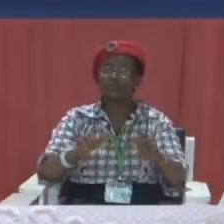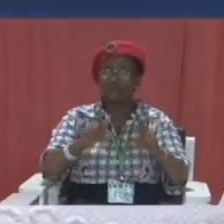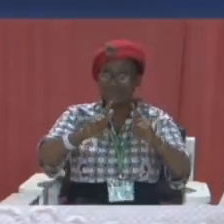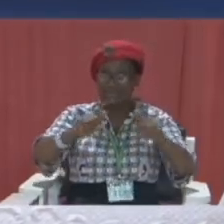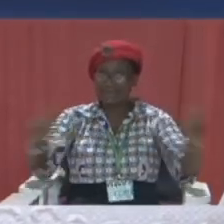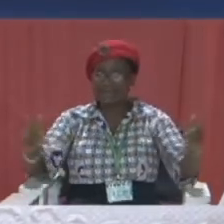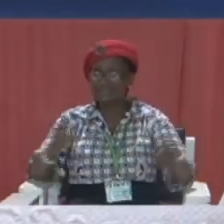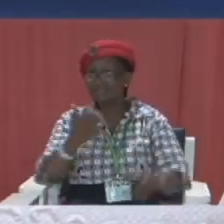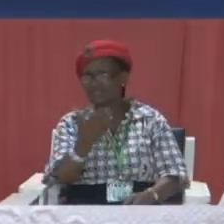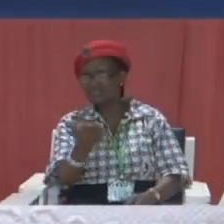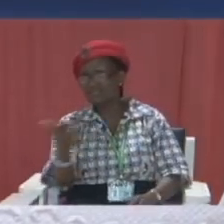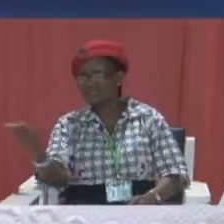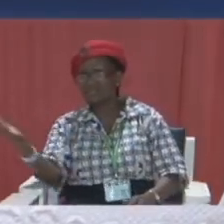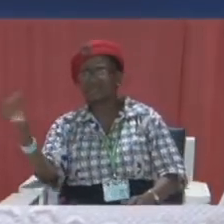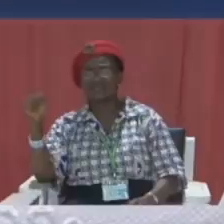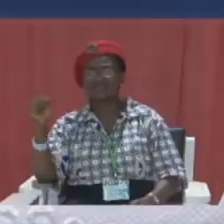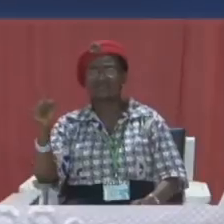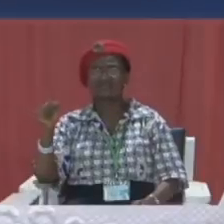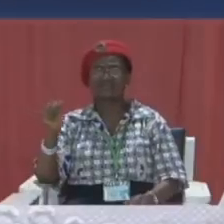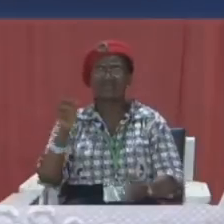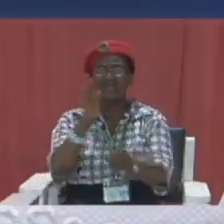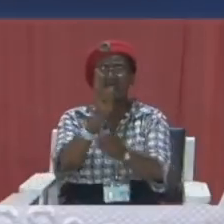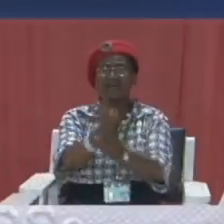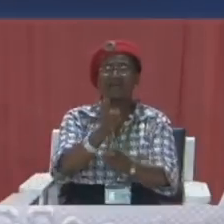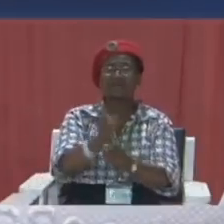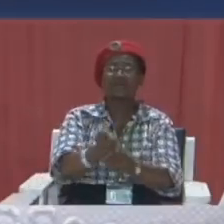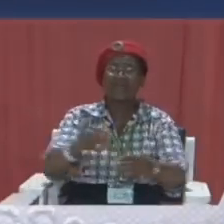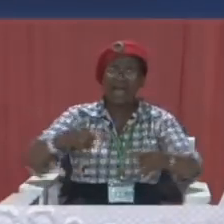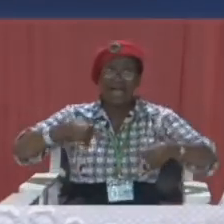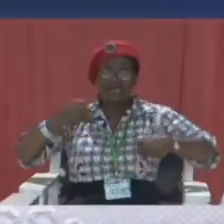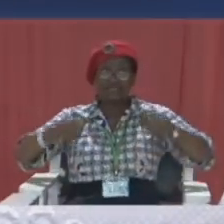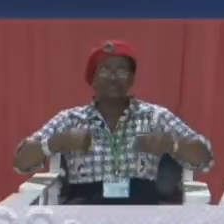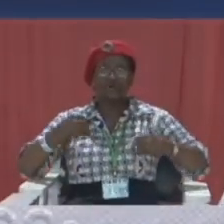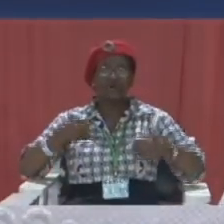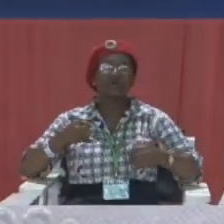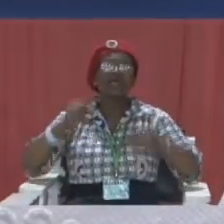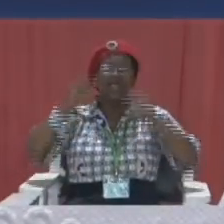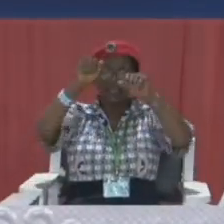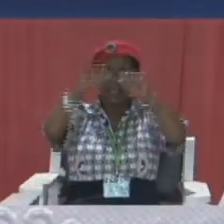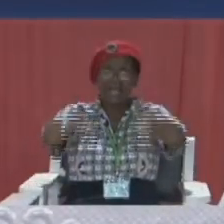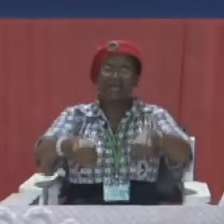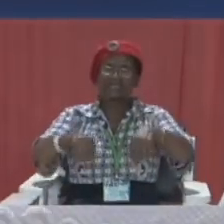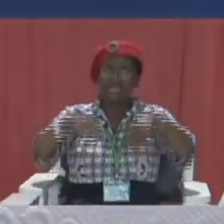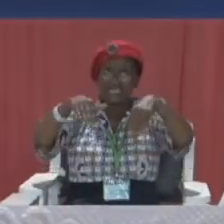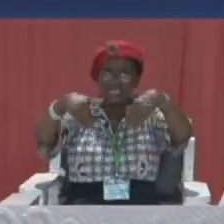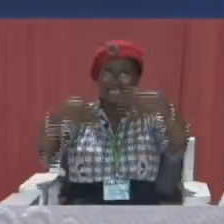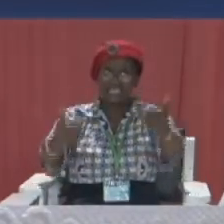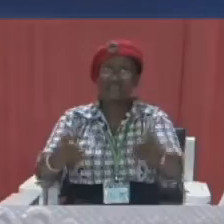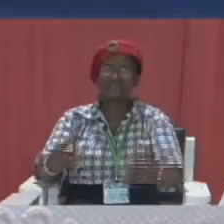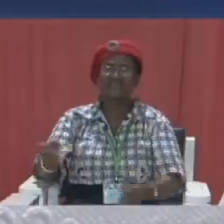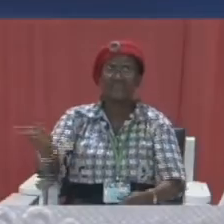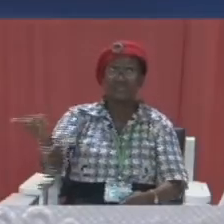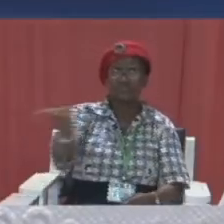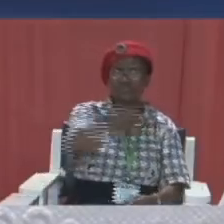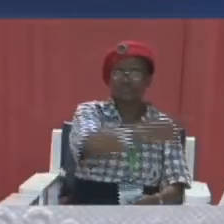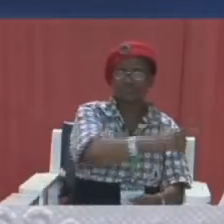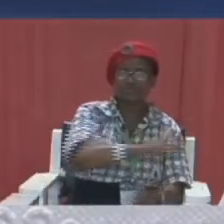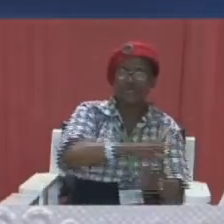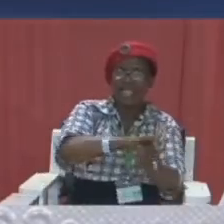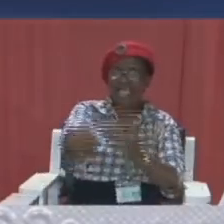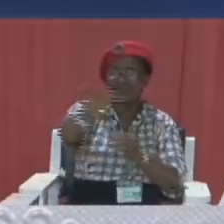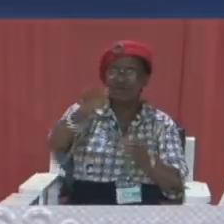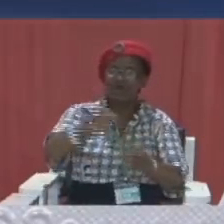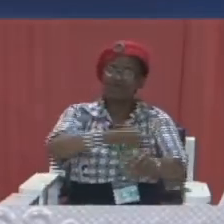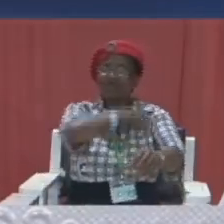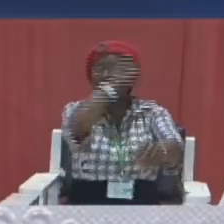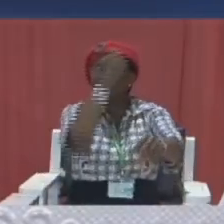la. Regular joy can give you enough strength to walk. Ayo to kari